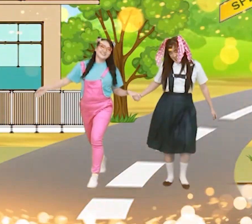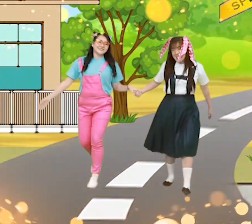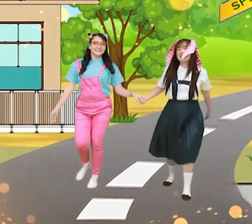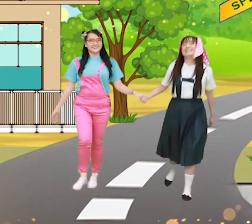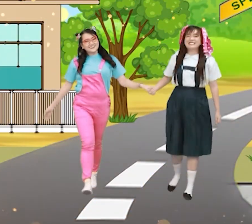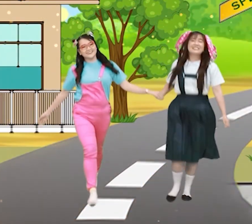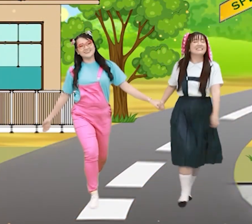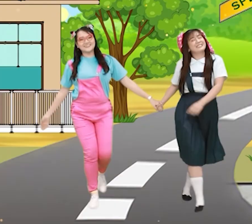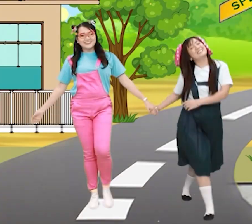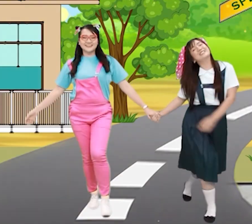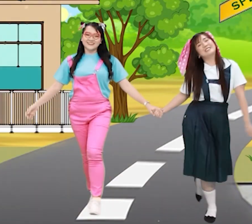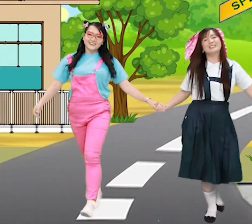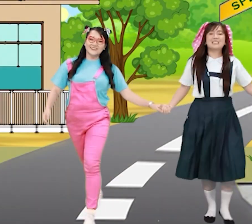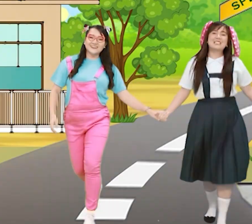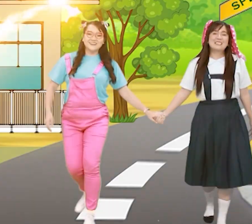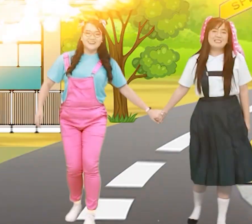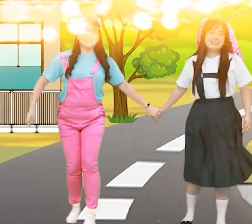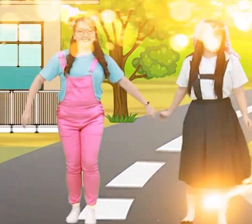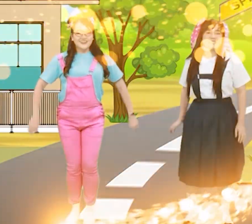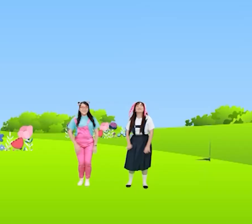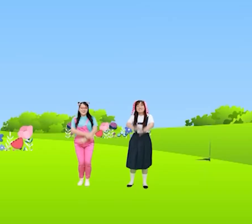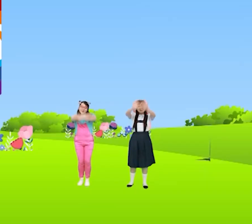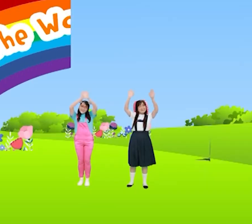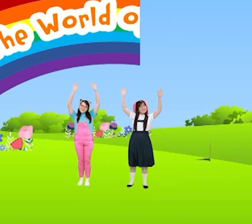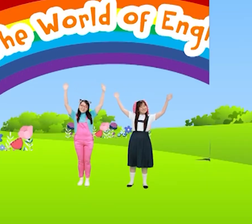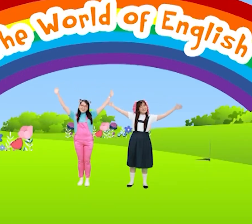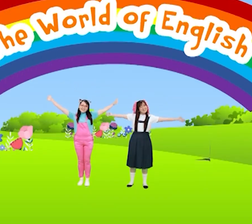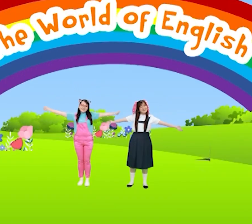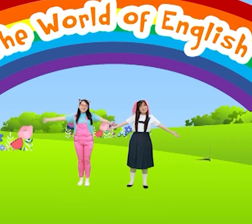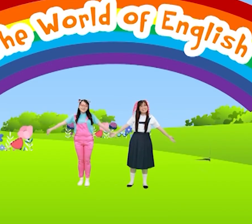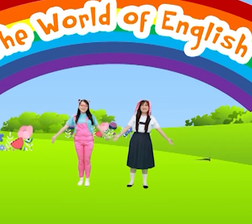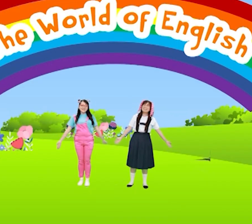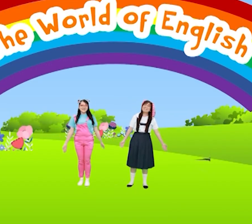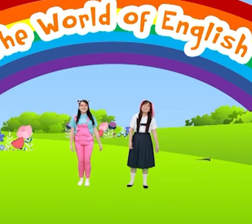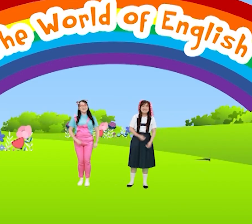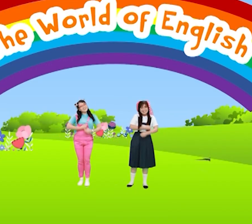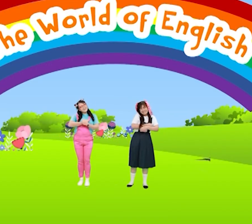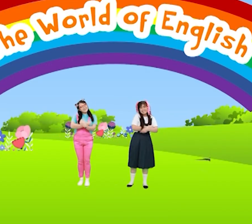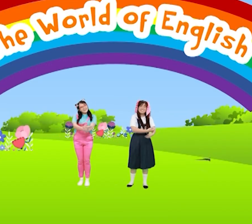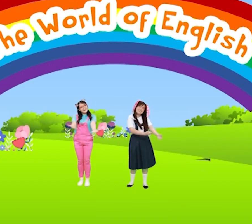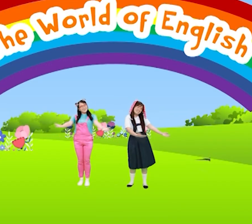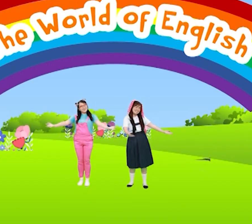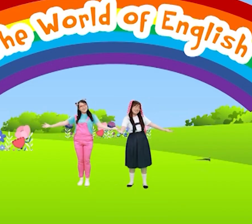Elise as she explores the world of